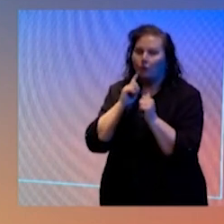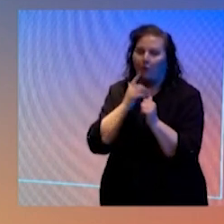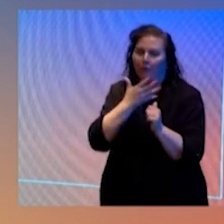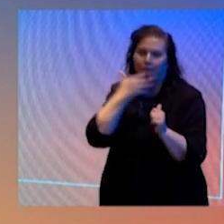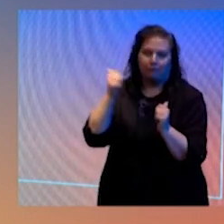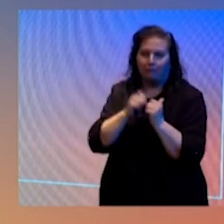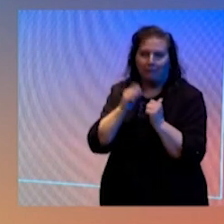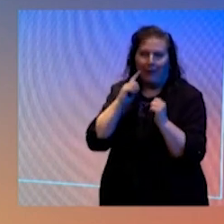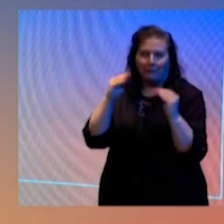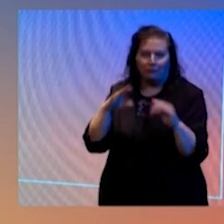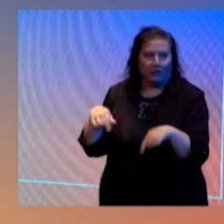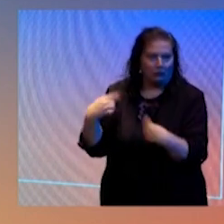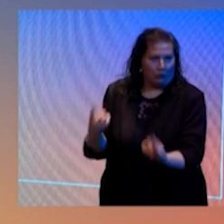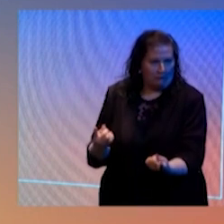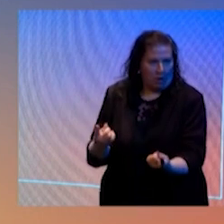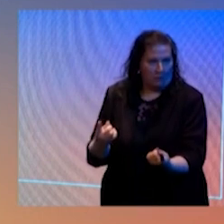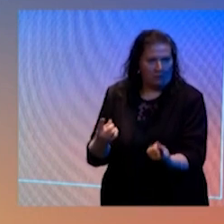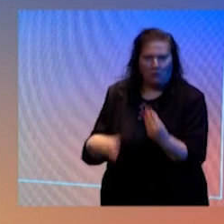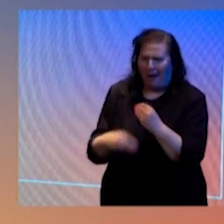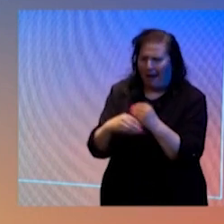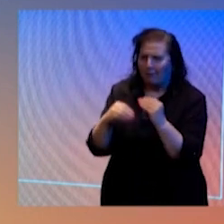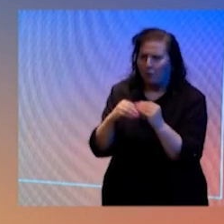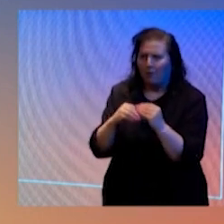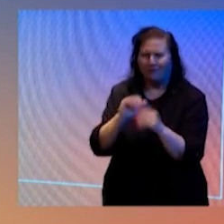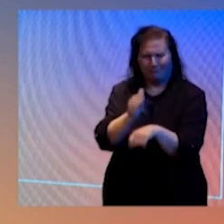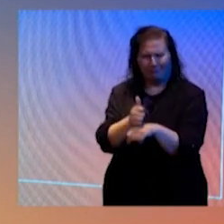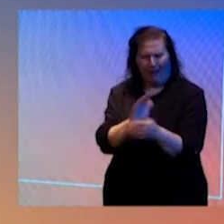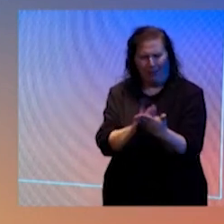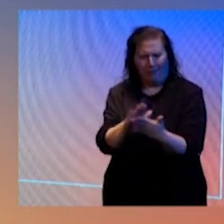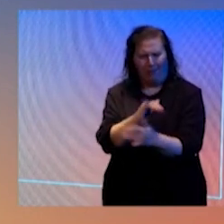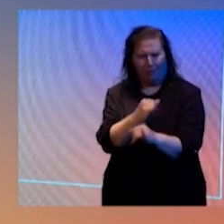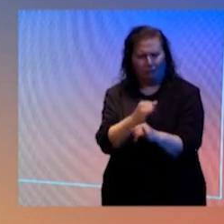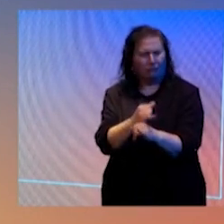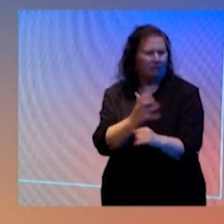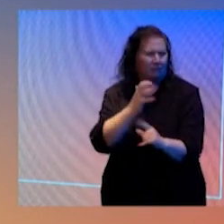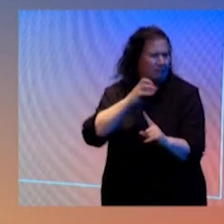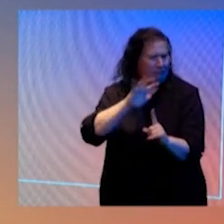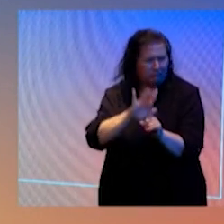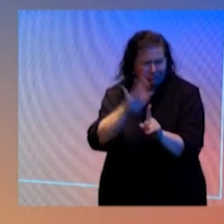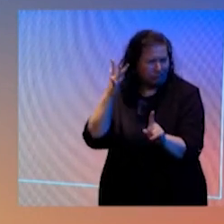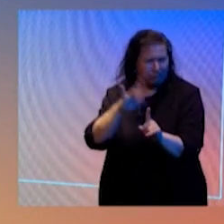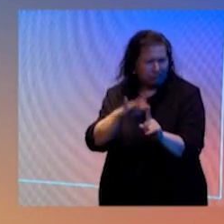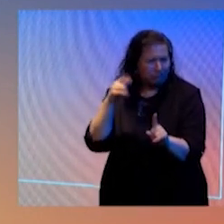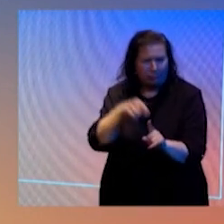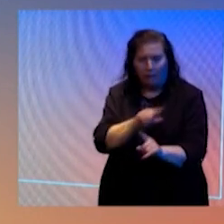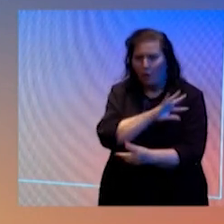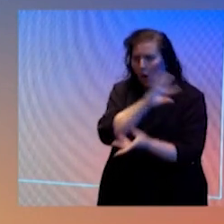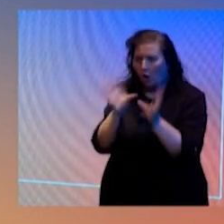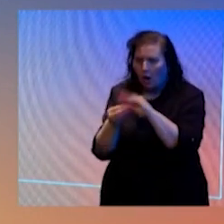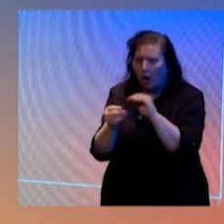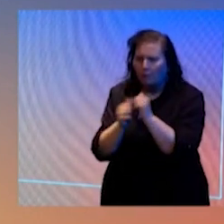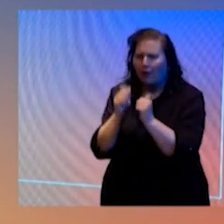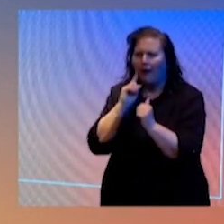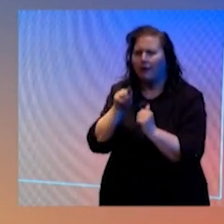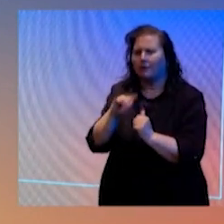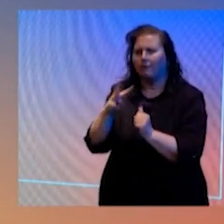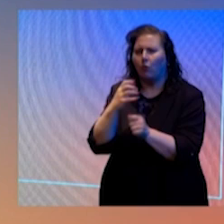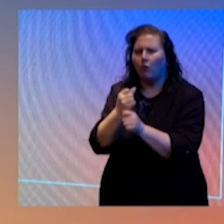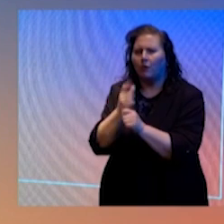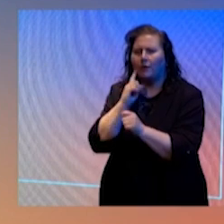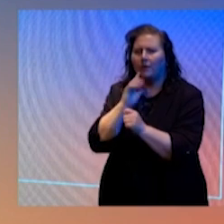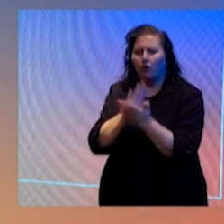already have. We'll create flagship institutions. We'll lean into our strengths of our comprehensive four-year institutions,